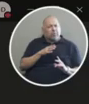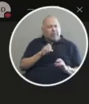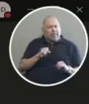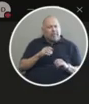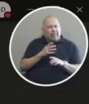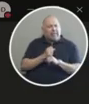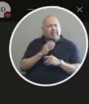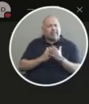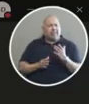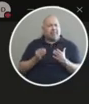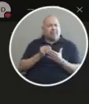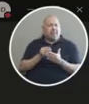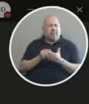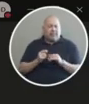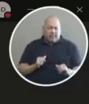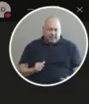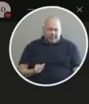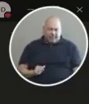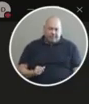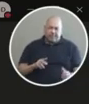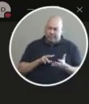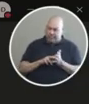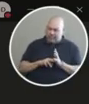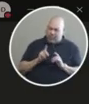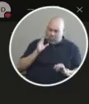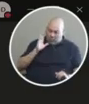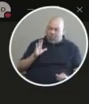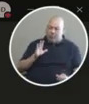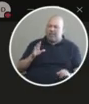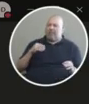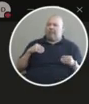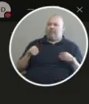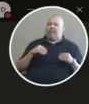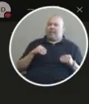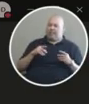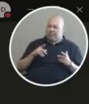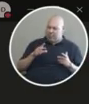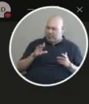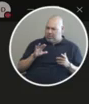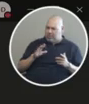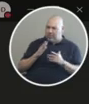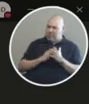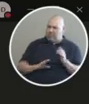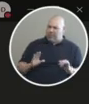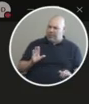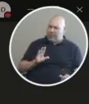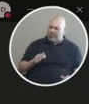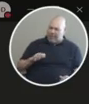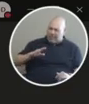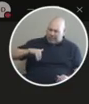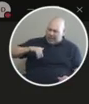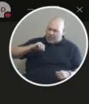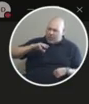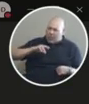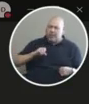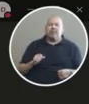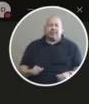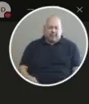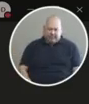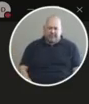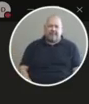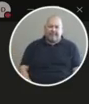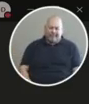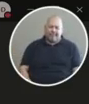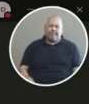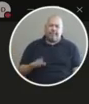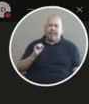these dollars. So to better understand, so they're going to be flexible in regards to some of them being late? Yes,